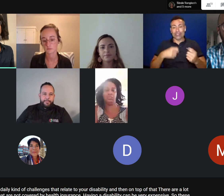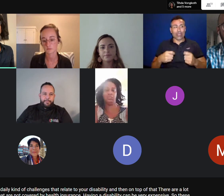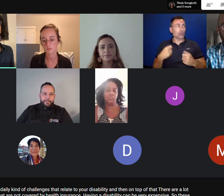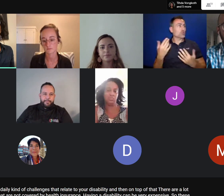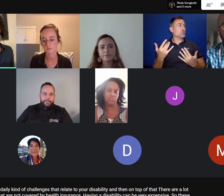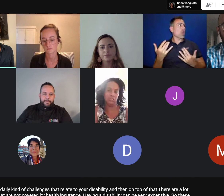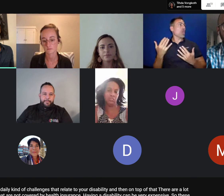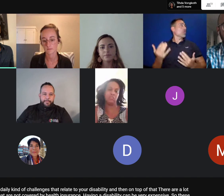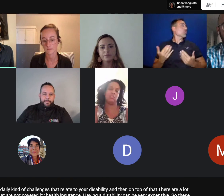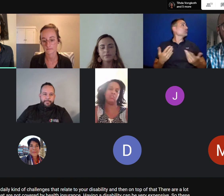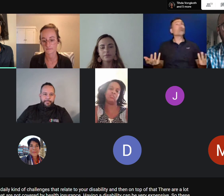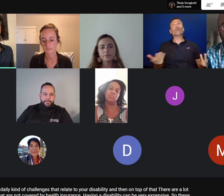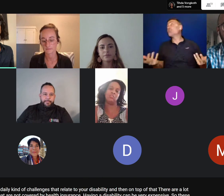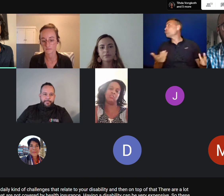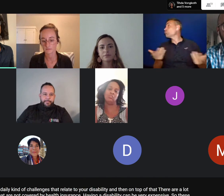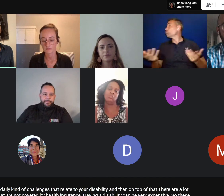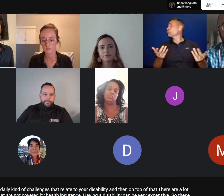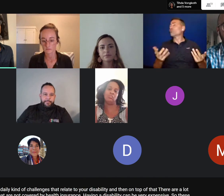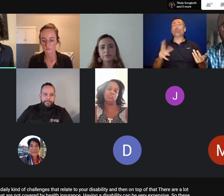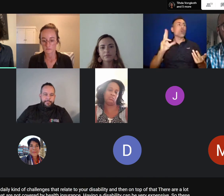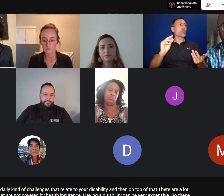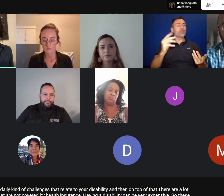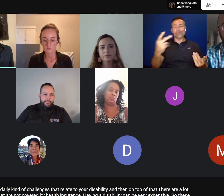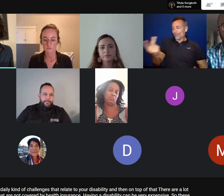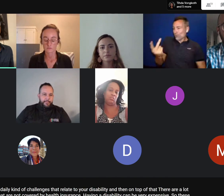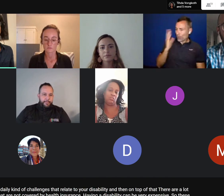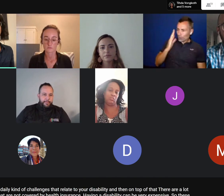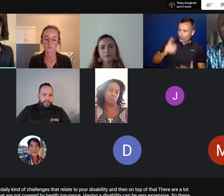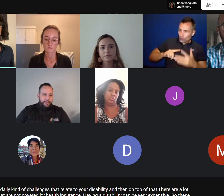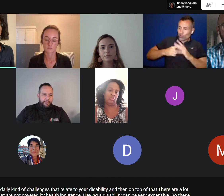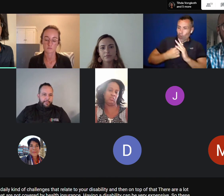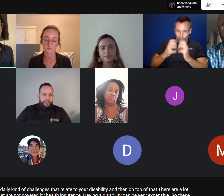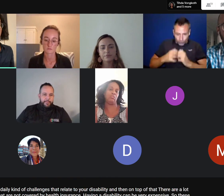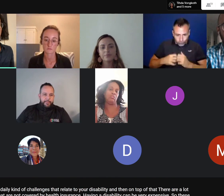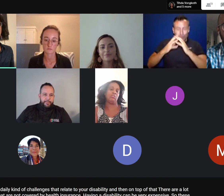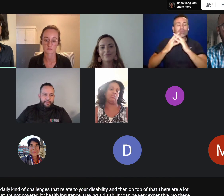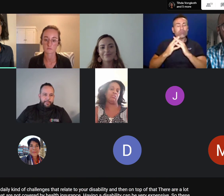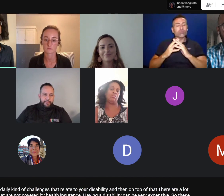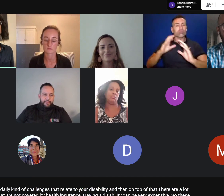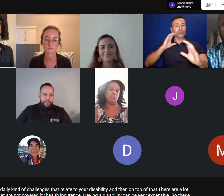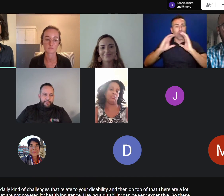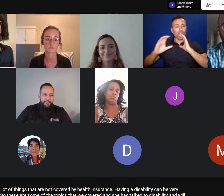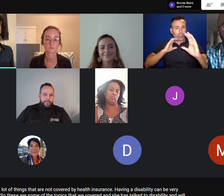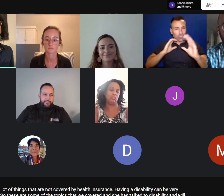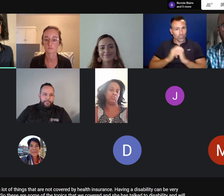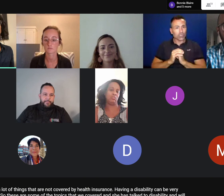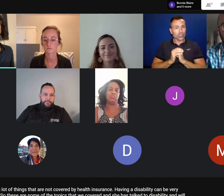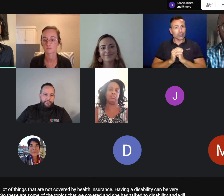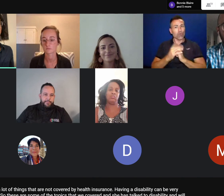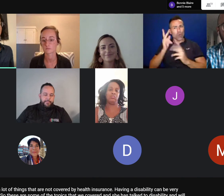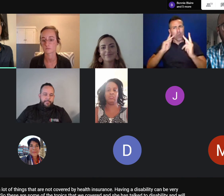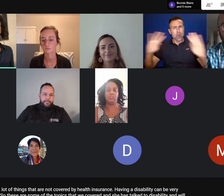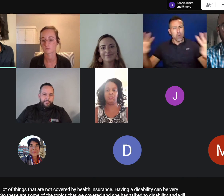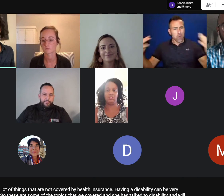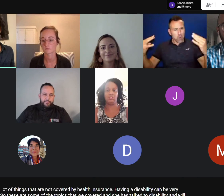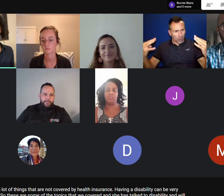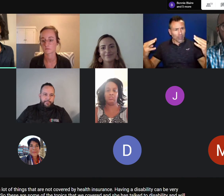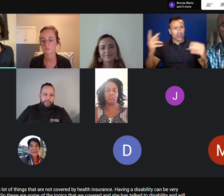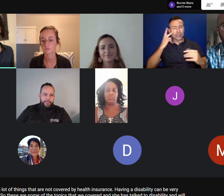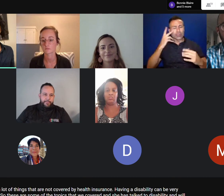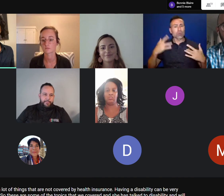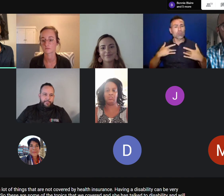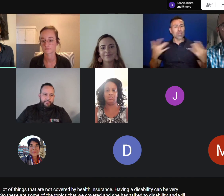are the ones that are going to create this conversation, and we're going to put it out there, and we're going to do what we want to